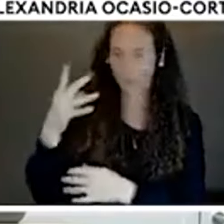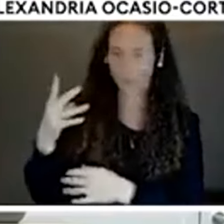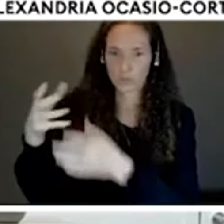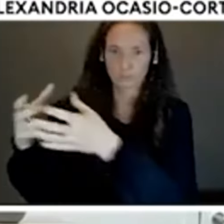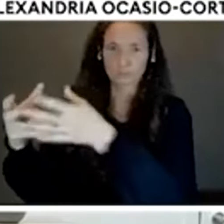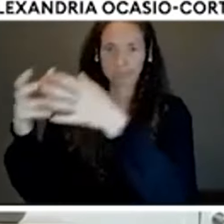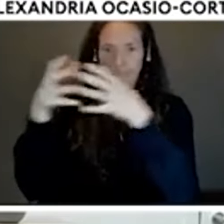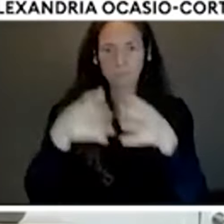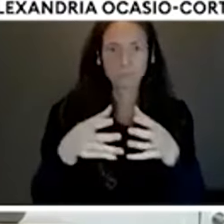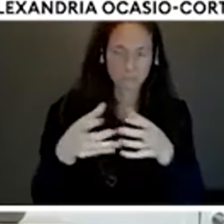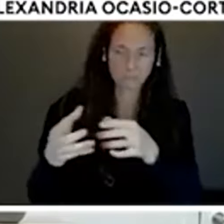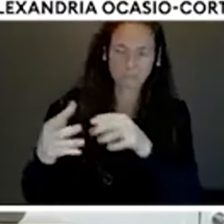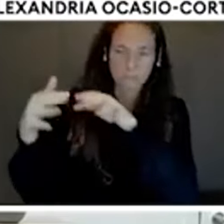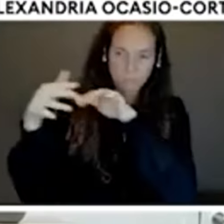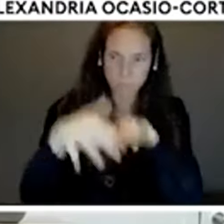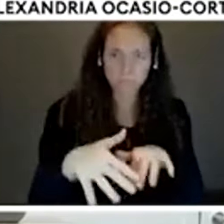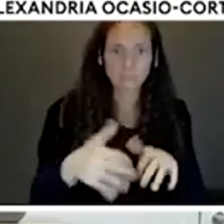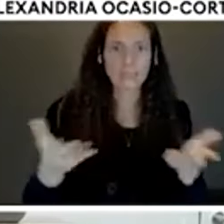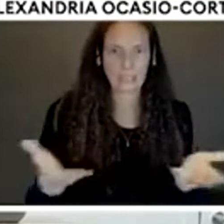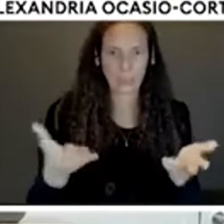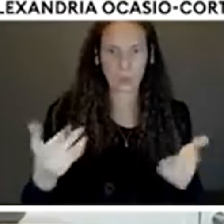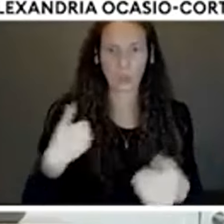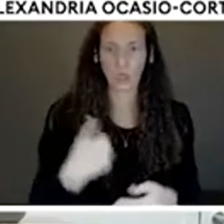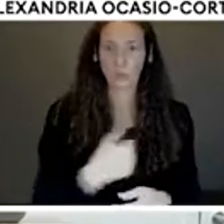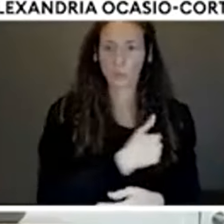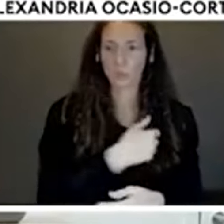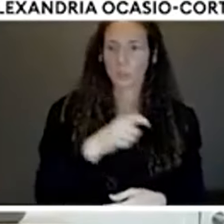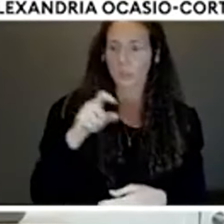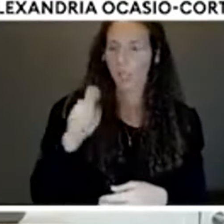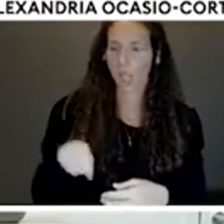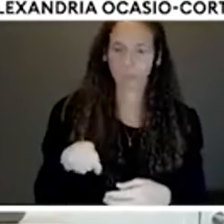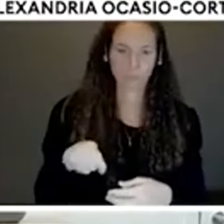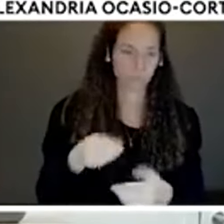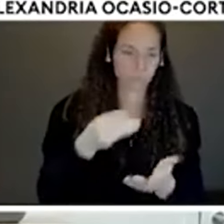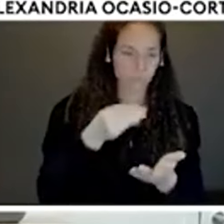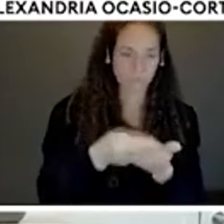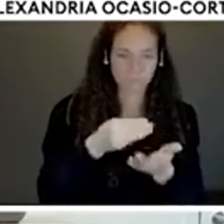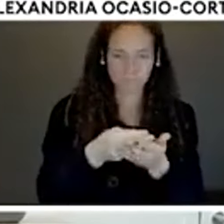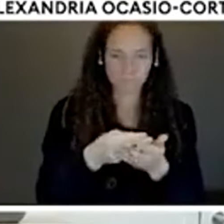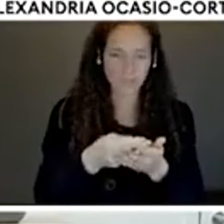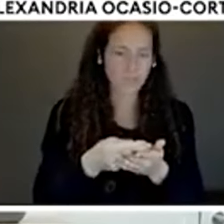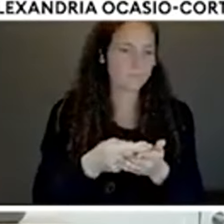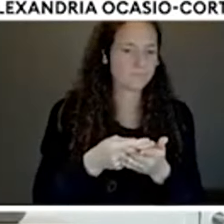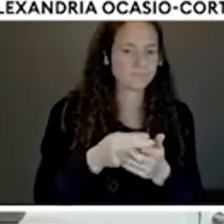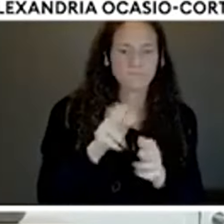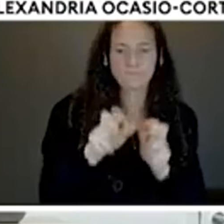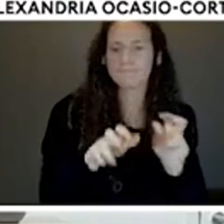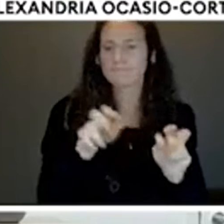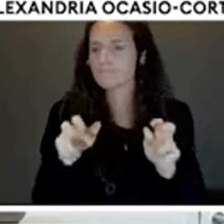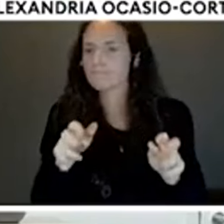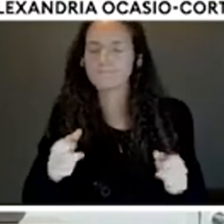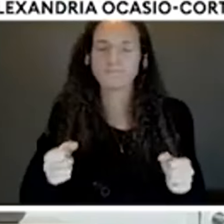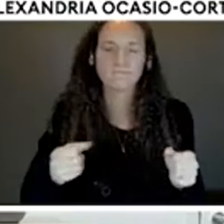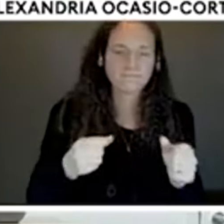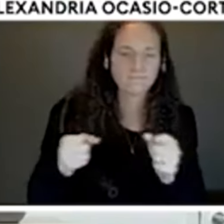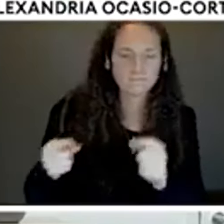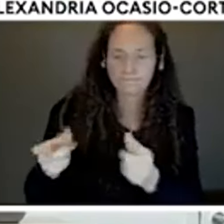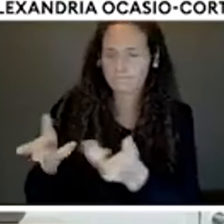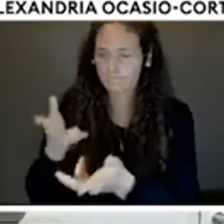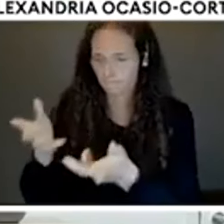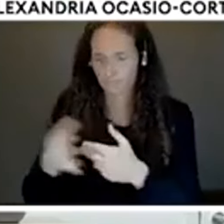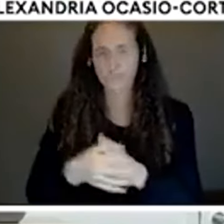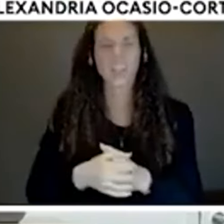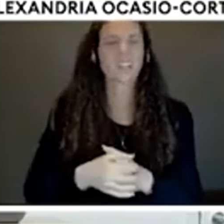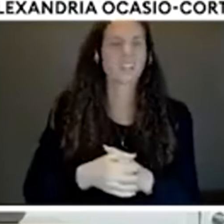operation that the federal government is underfunding. Now, I want to speak to that directly because,